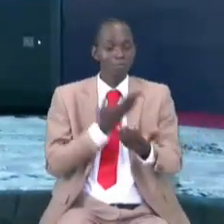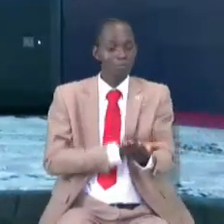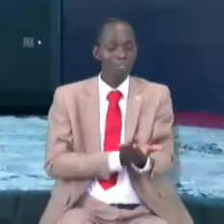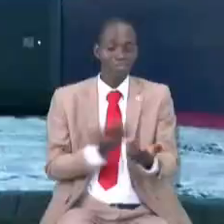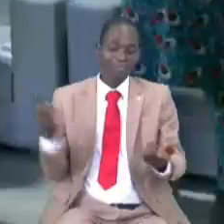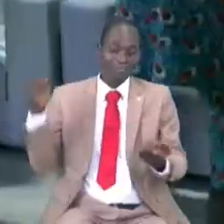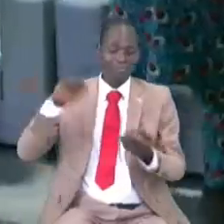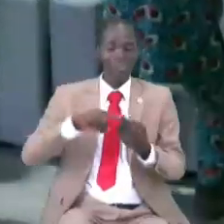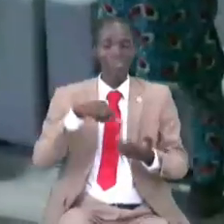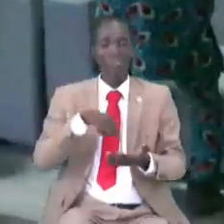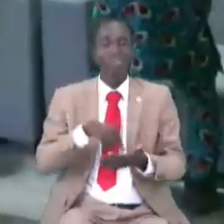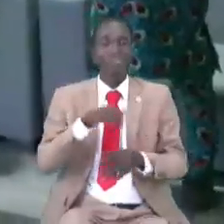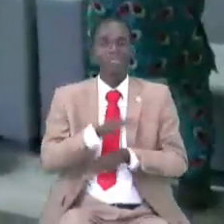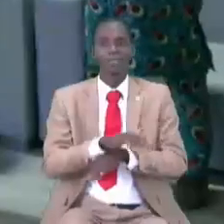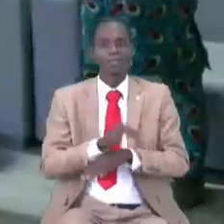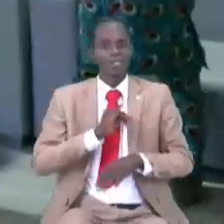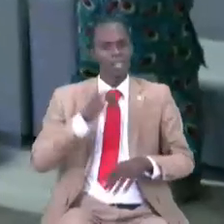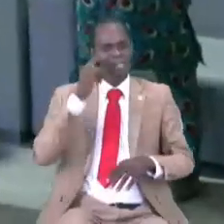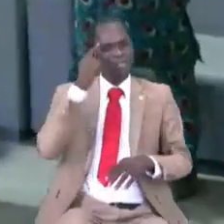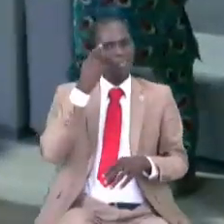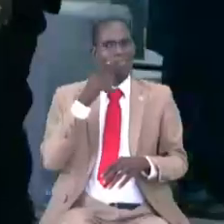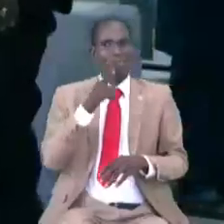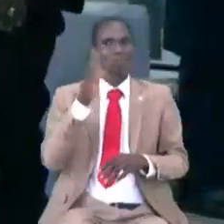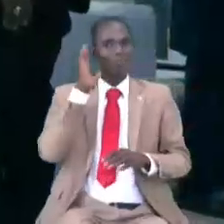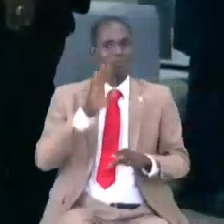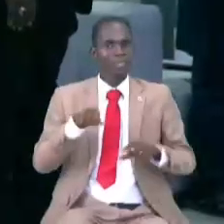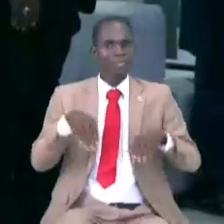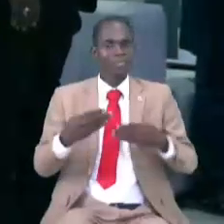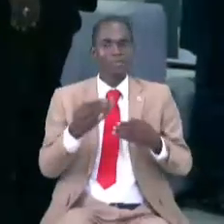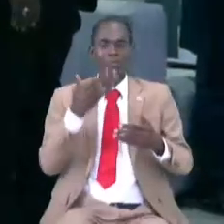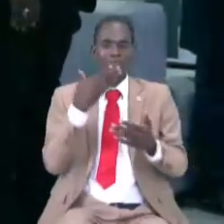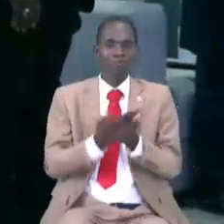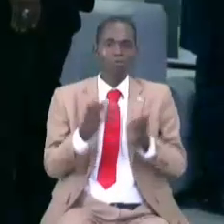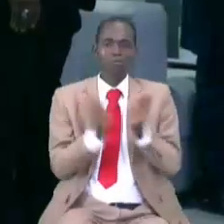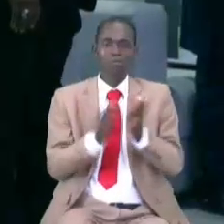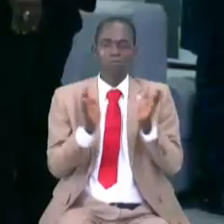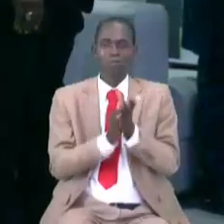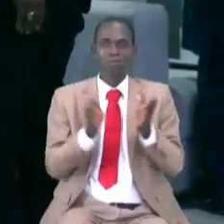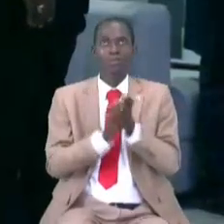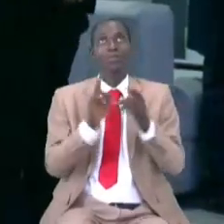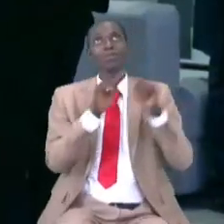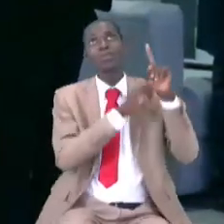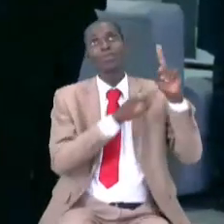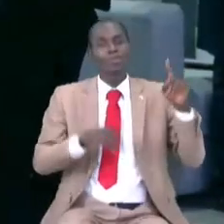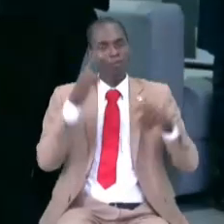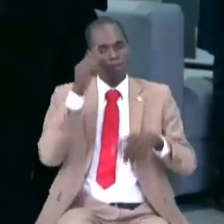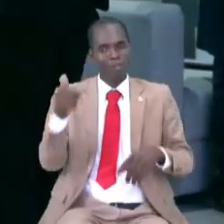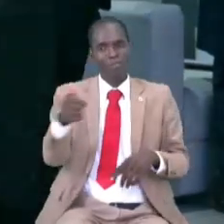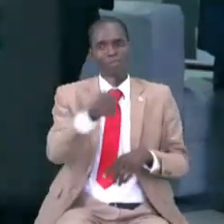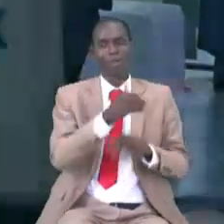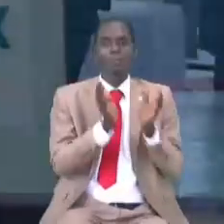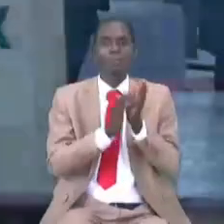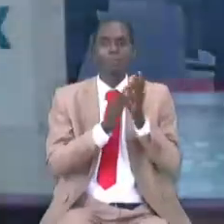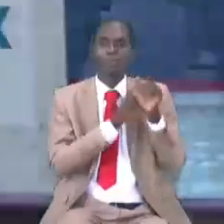to the Lord for yourself. Praise the Lord. I appreciate your steadfastness